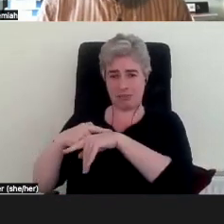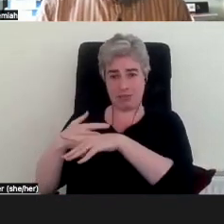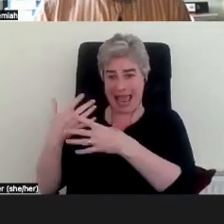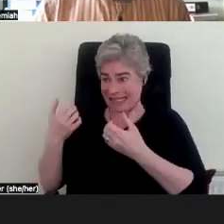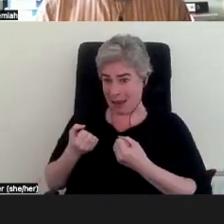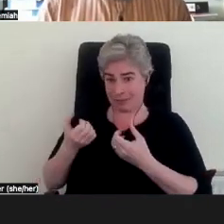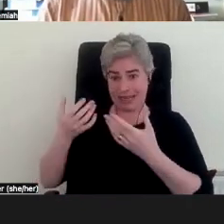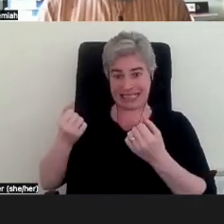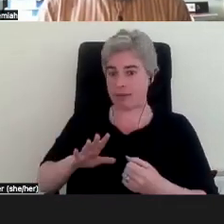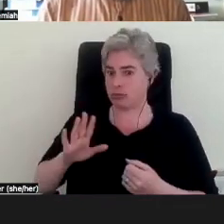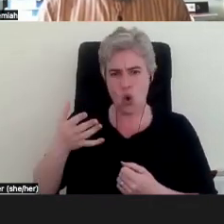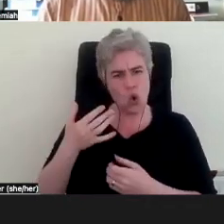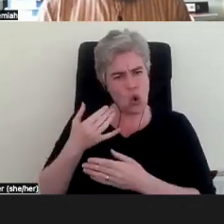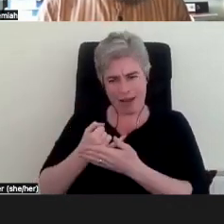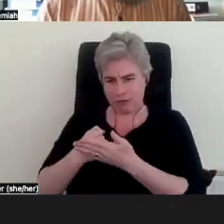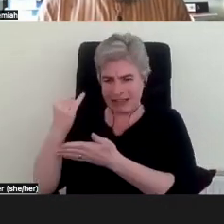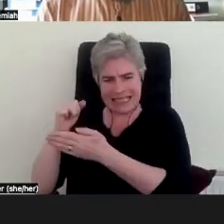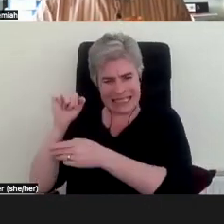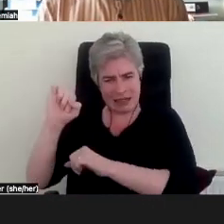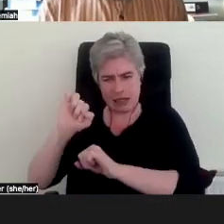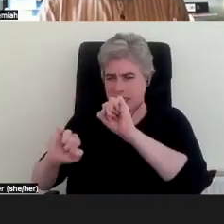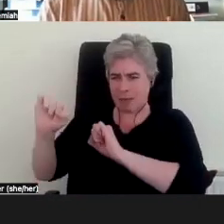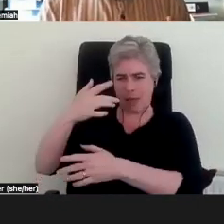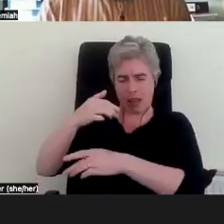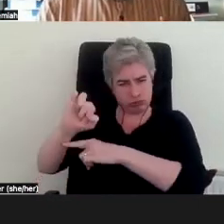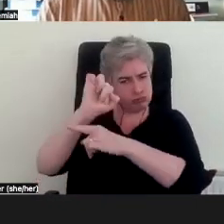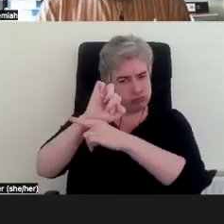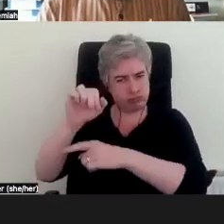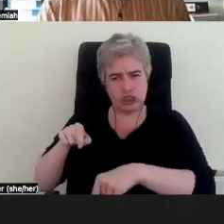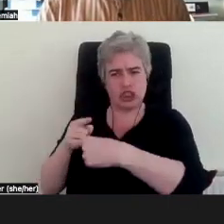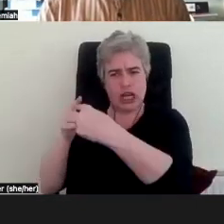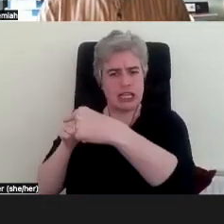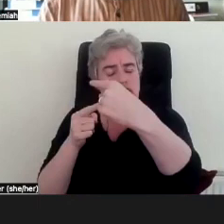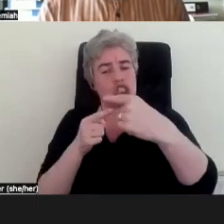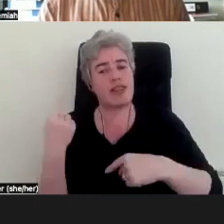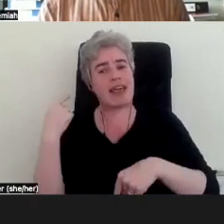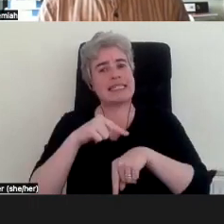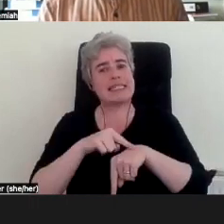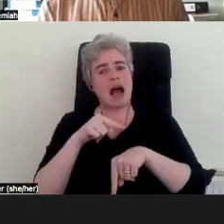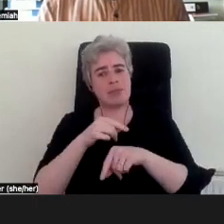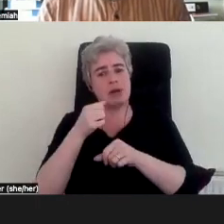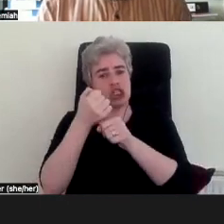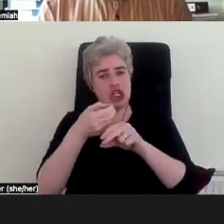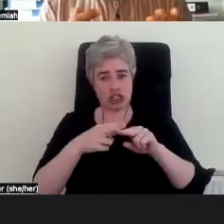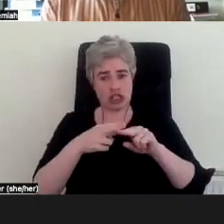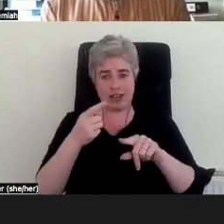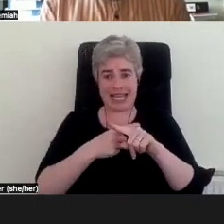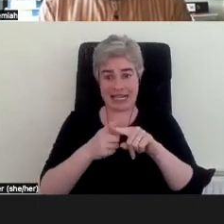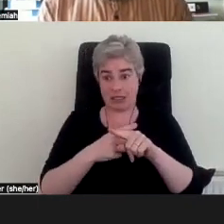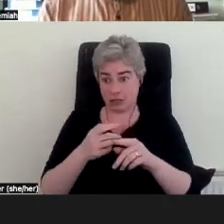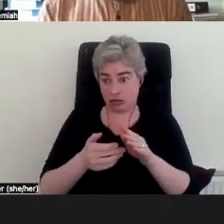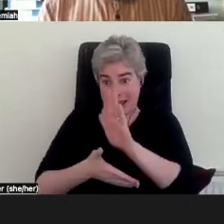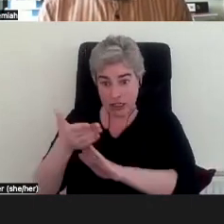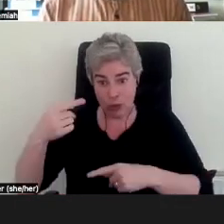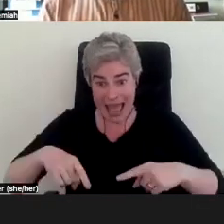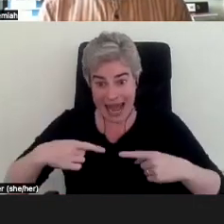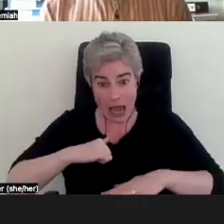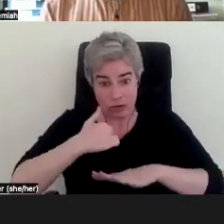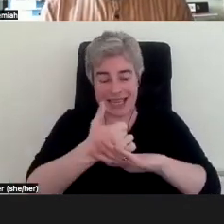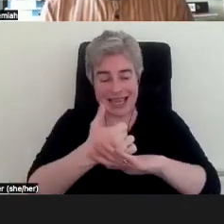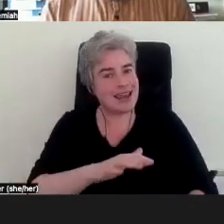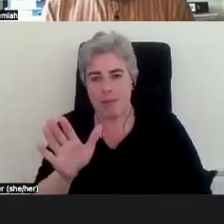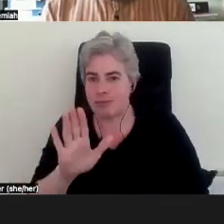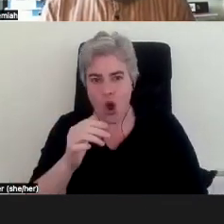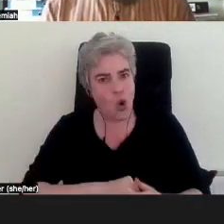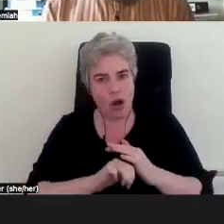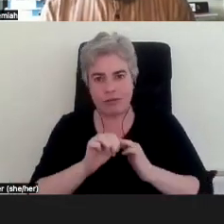easy process where Church of England was immediately allowed to set up its own infrastructure